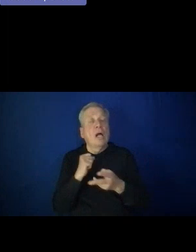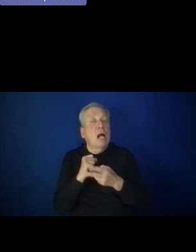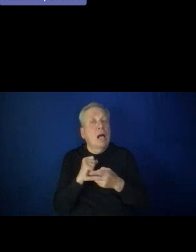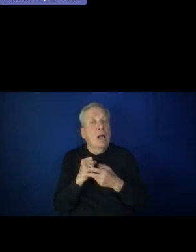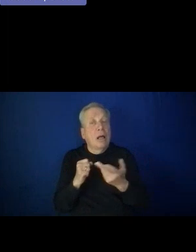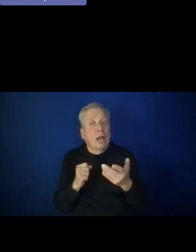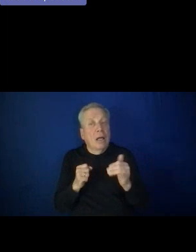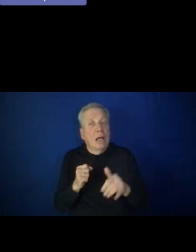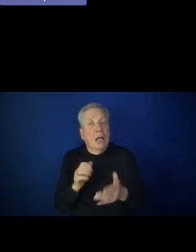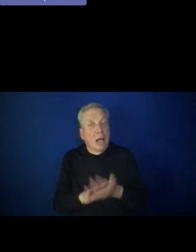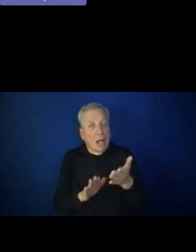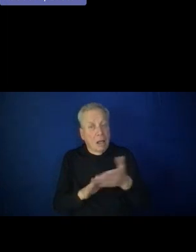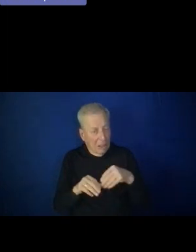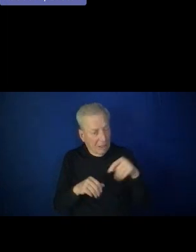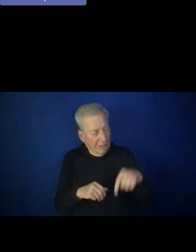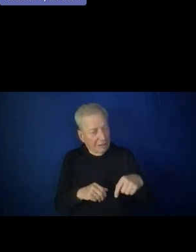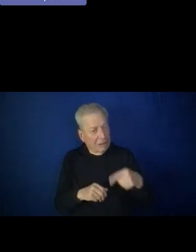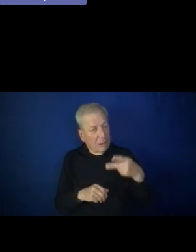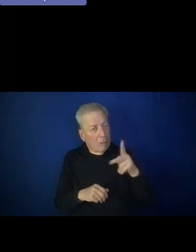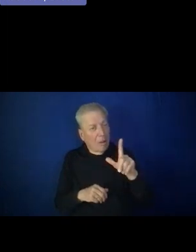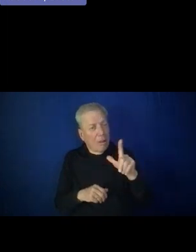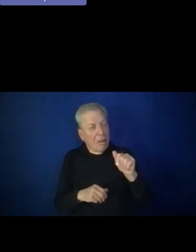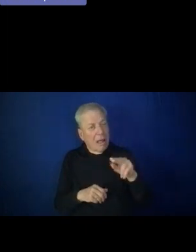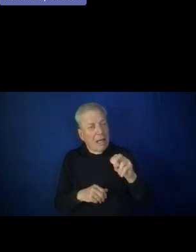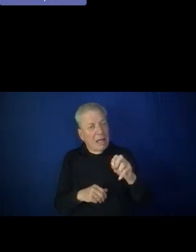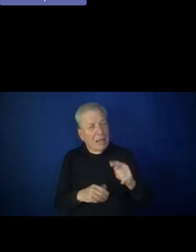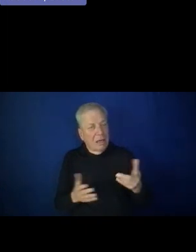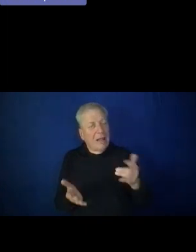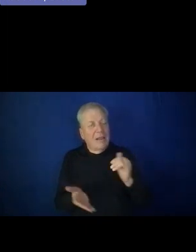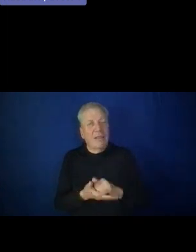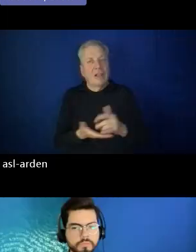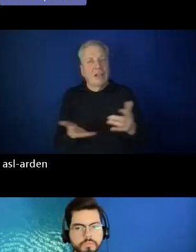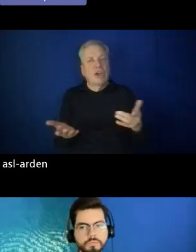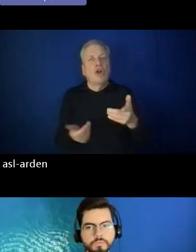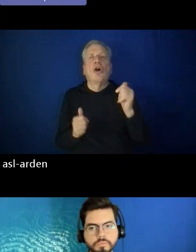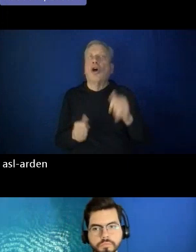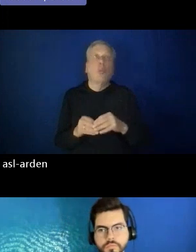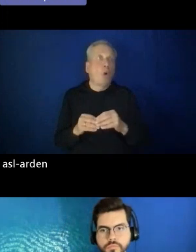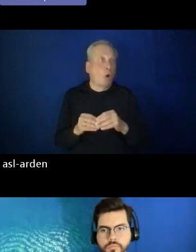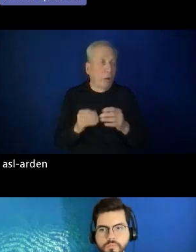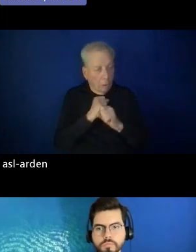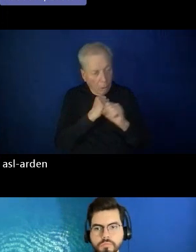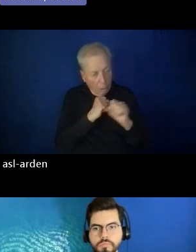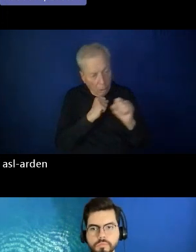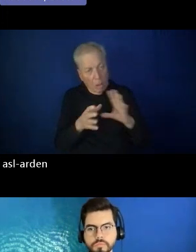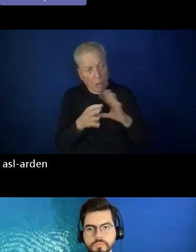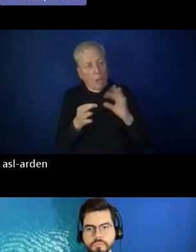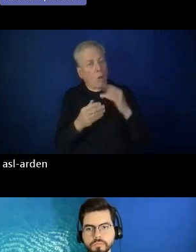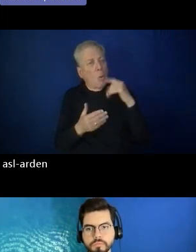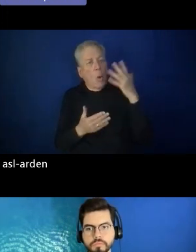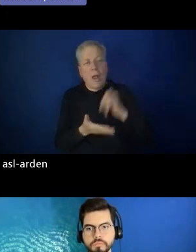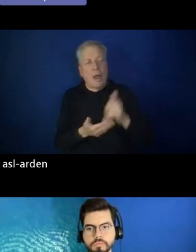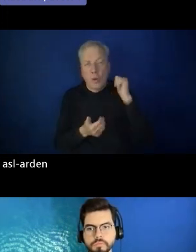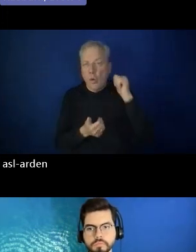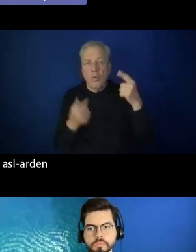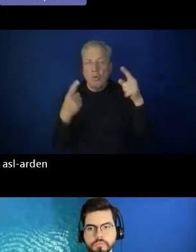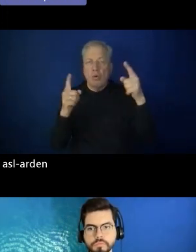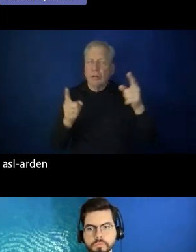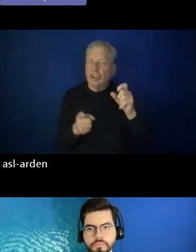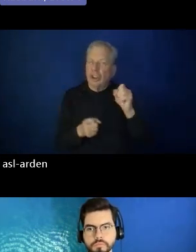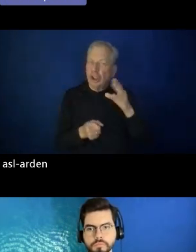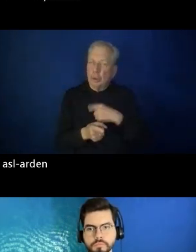left on this planet. That would skew genetics. You could go on and on about why that would not work. So